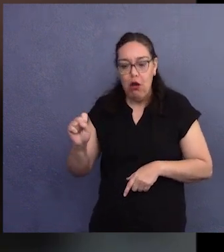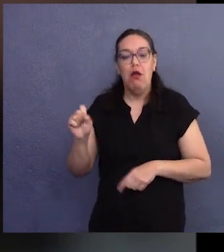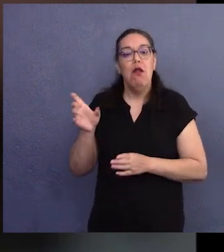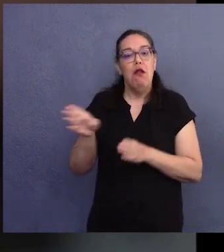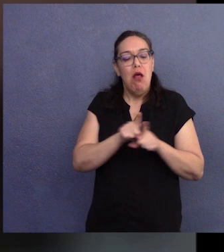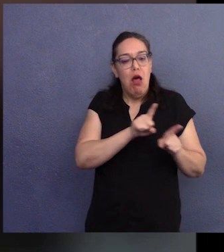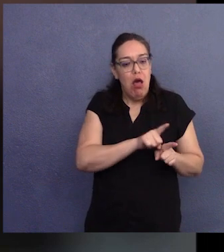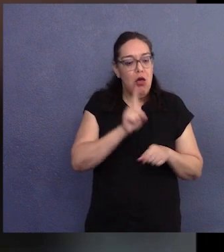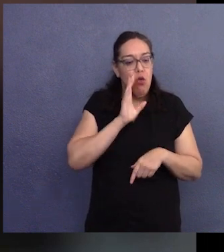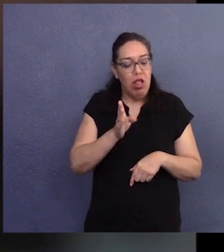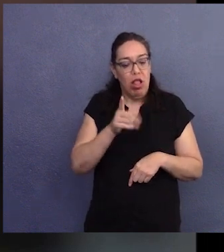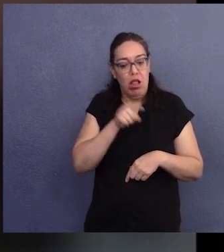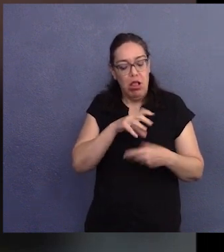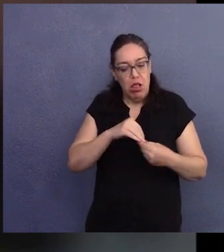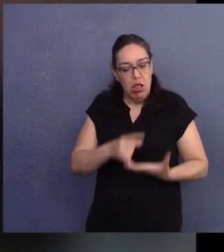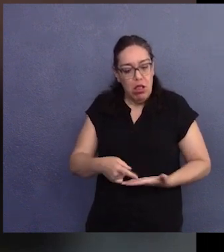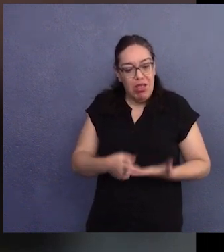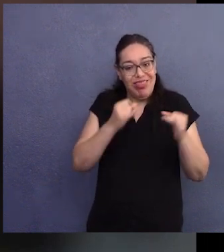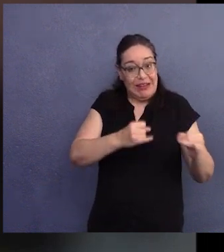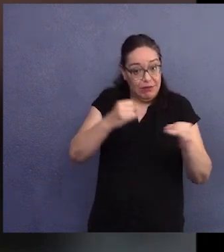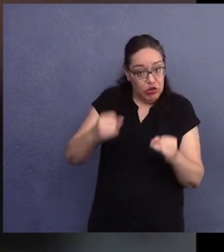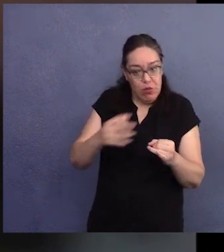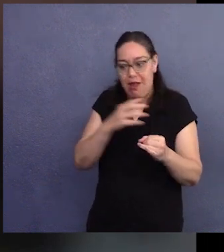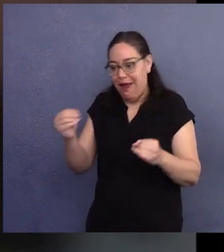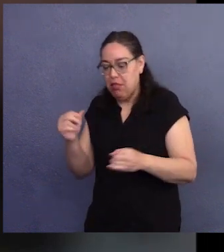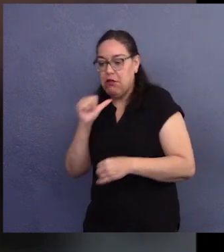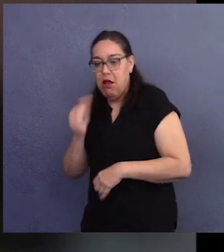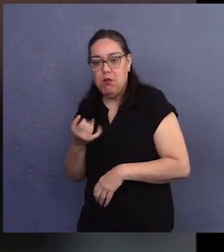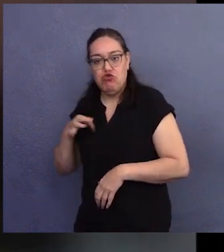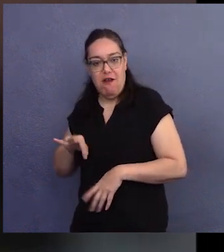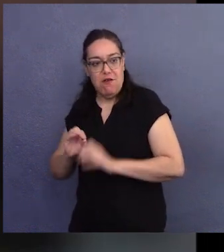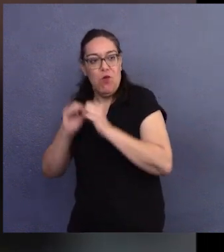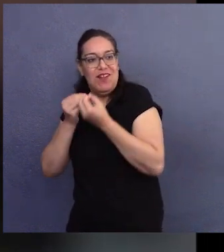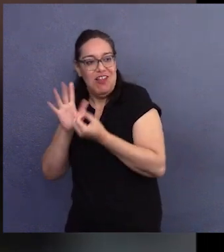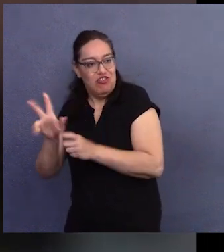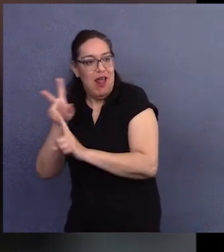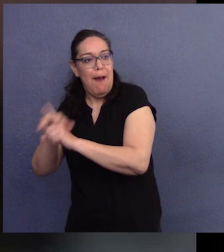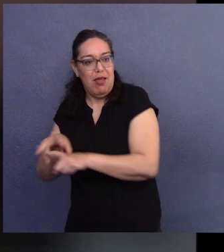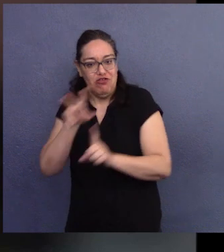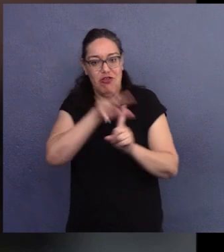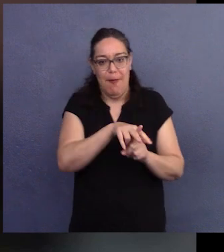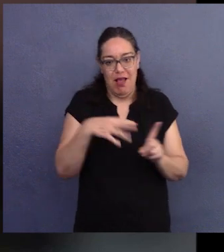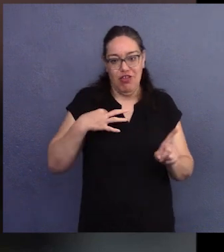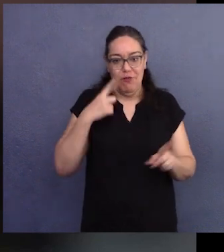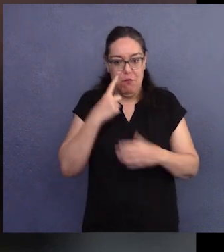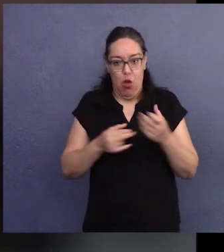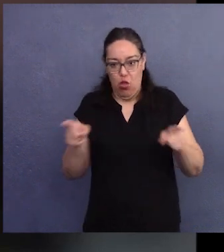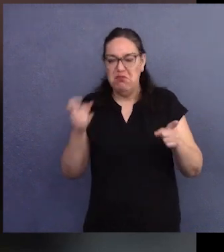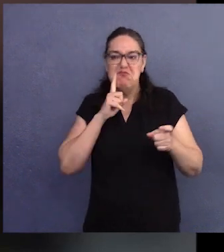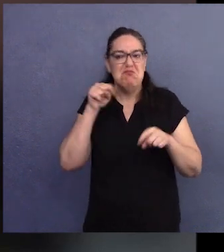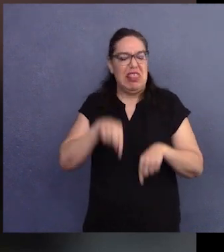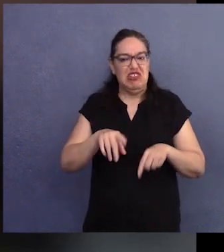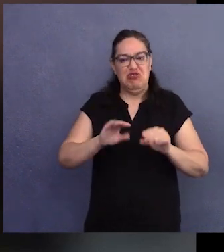artist application and the nonprofit organization application. This is very straightforward. I